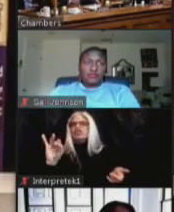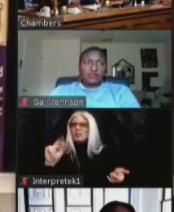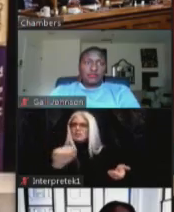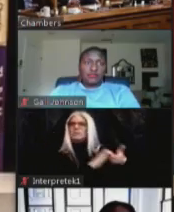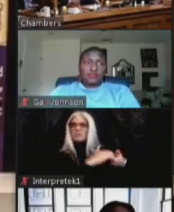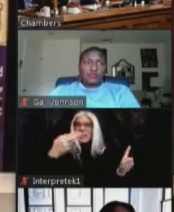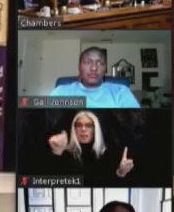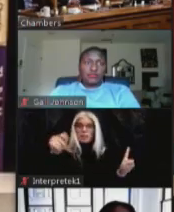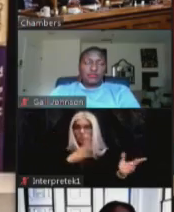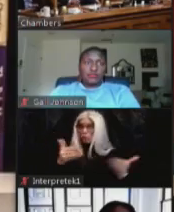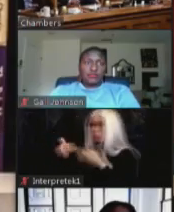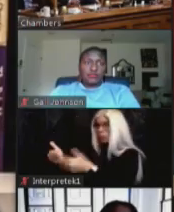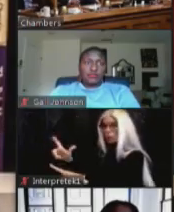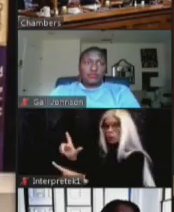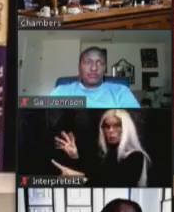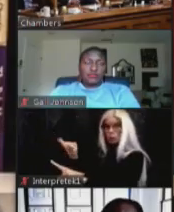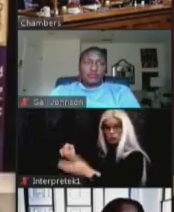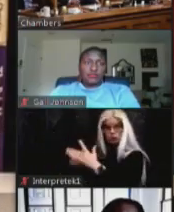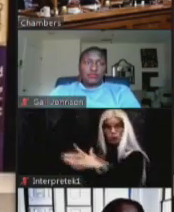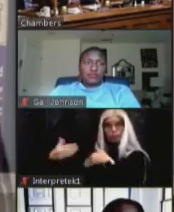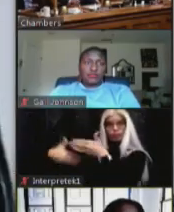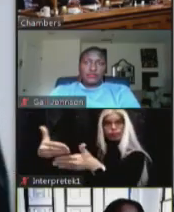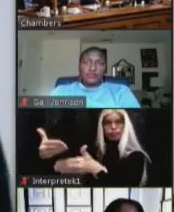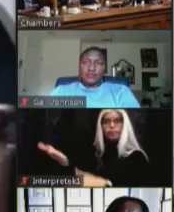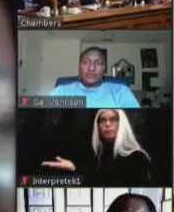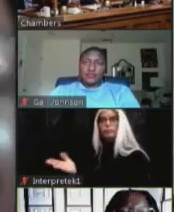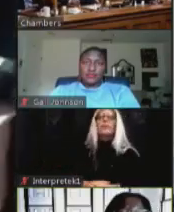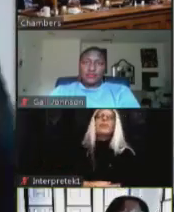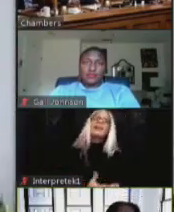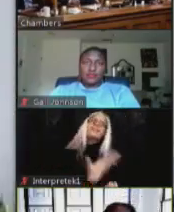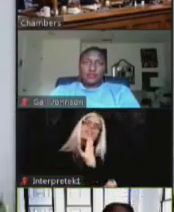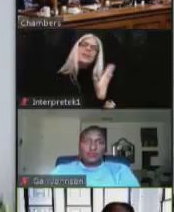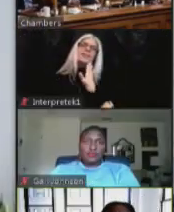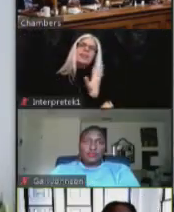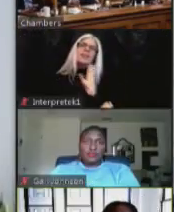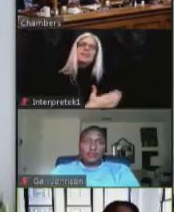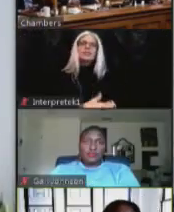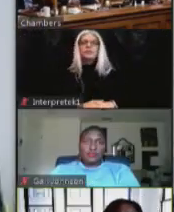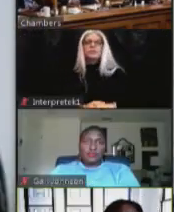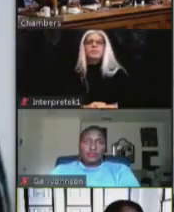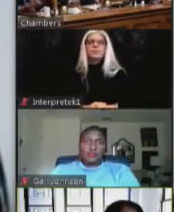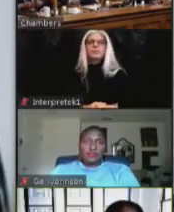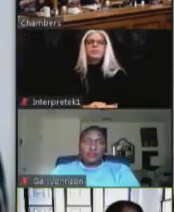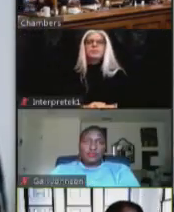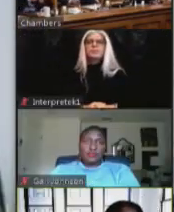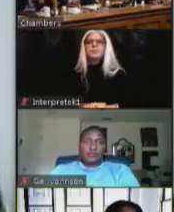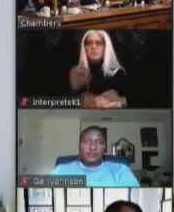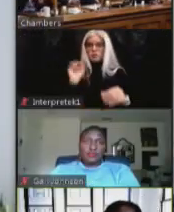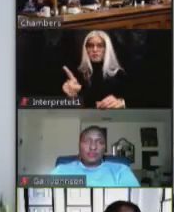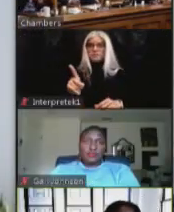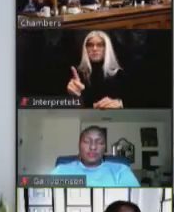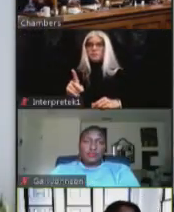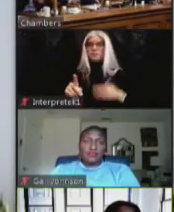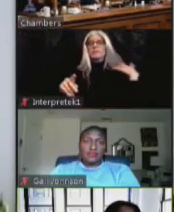Bemetta Lewis. Thank you. Thank you. Ms. Lewis, welcome. Thank you, Ms. Bowie. Thank you, Mayor.